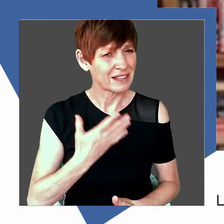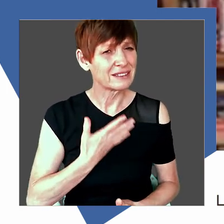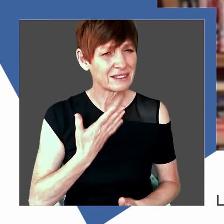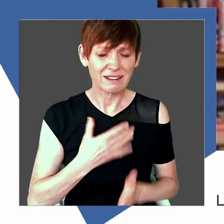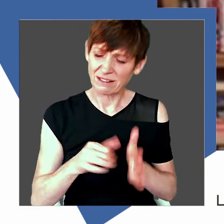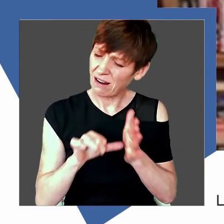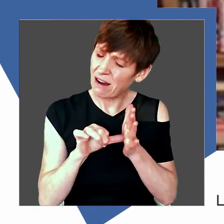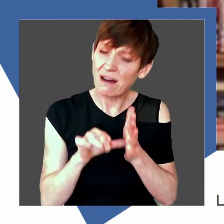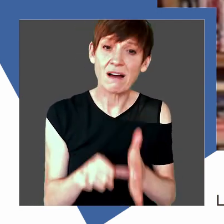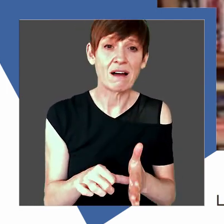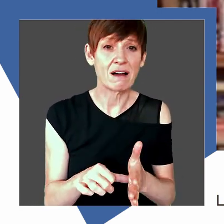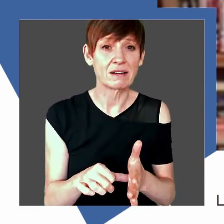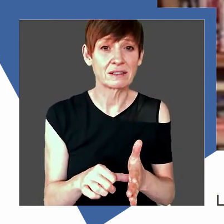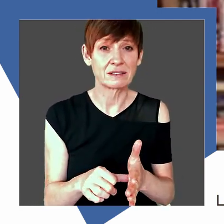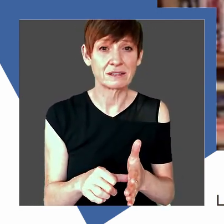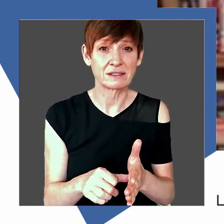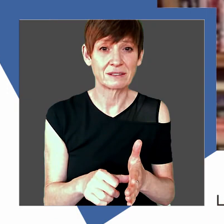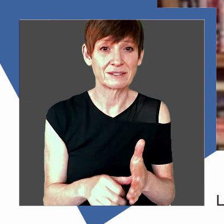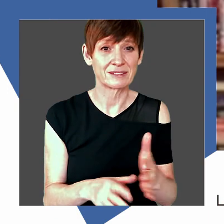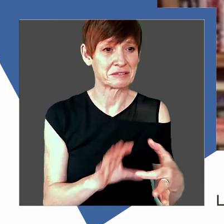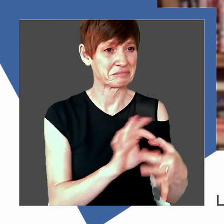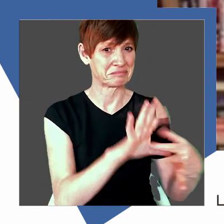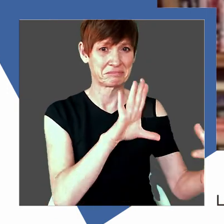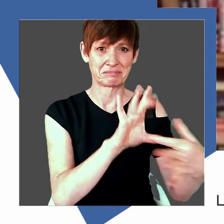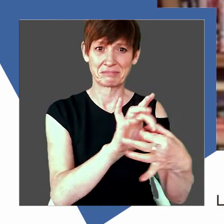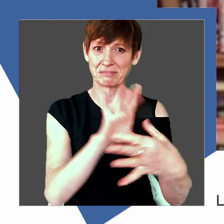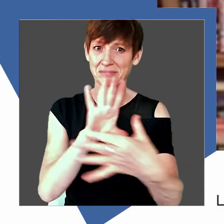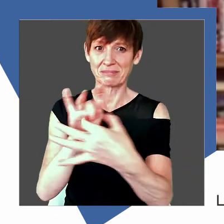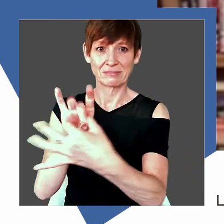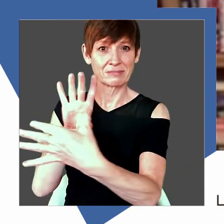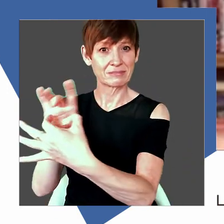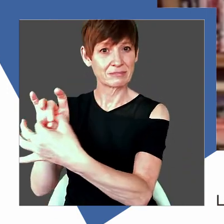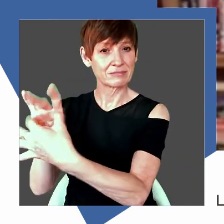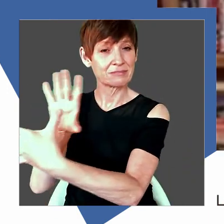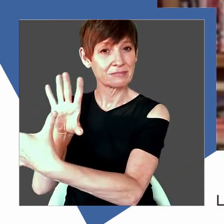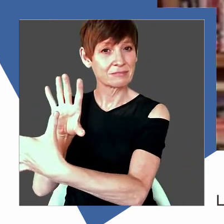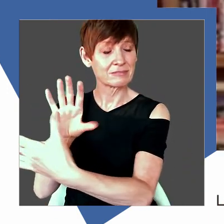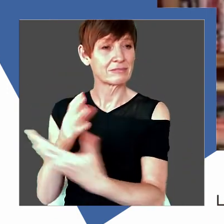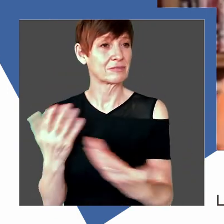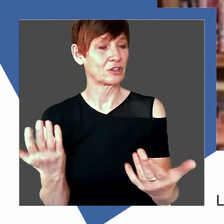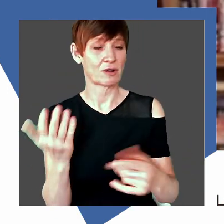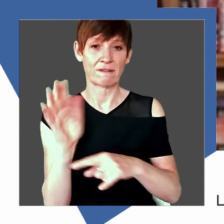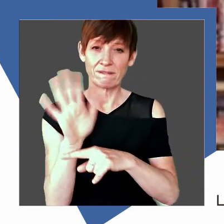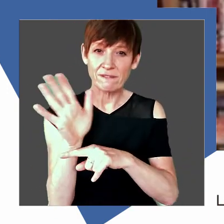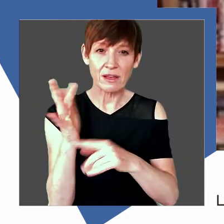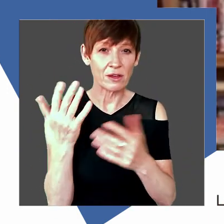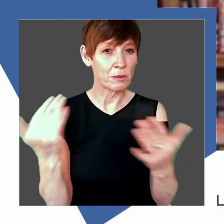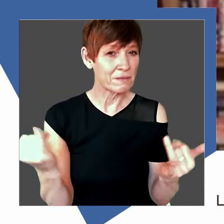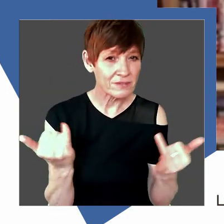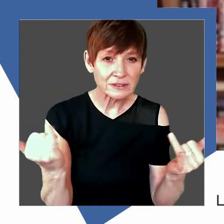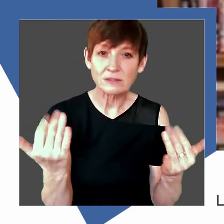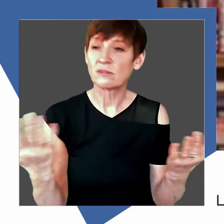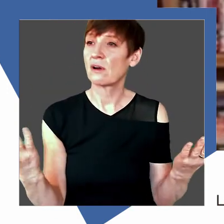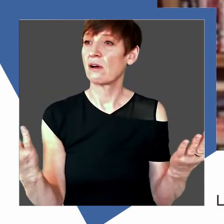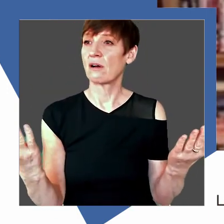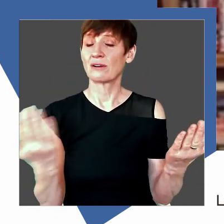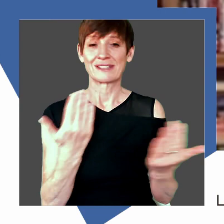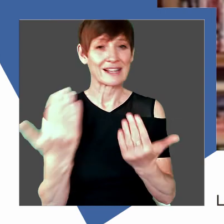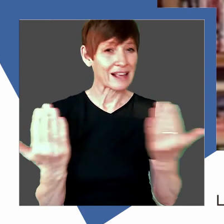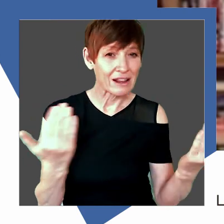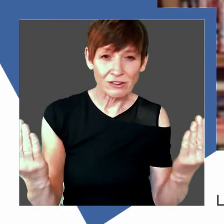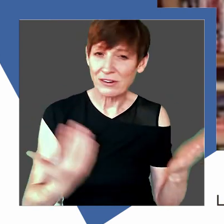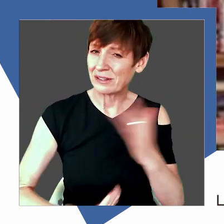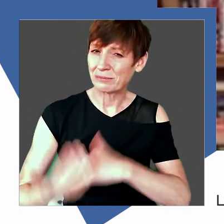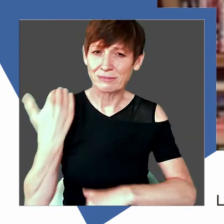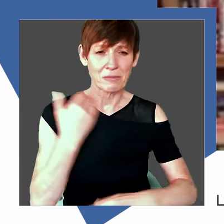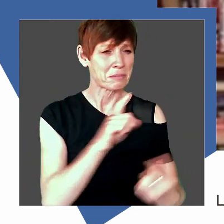and hard to be apart from everyone. You know, film festivals. Like I've been talking about gallery openings, they're the place where everybody comes together. It's a big